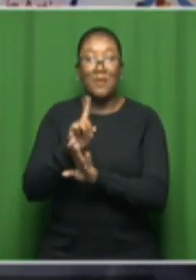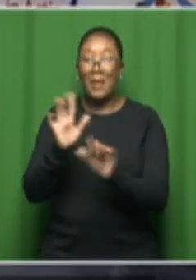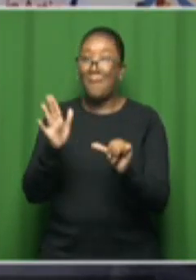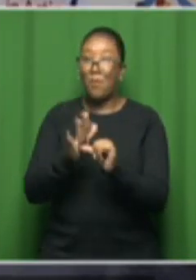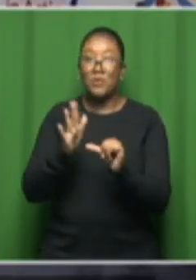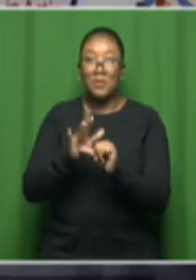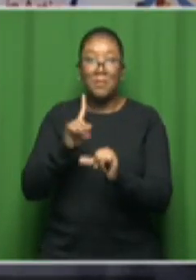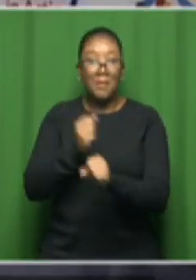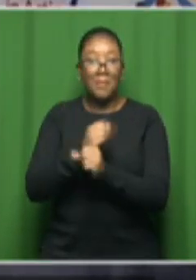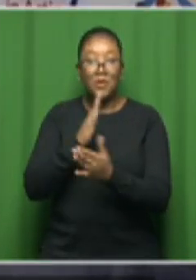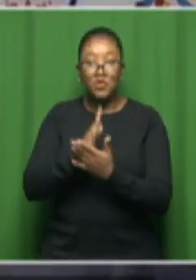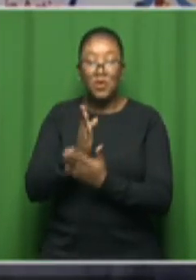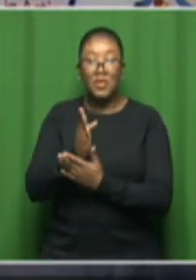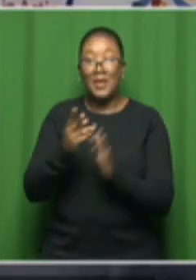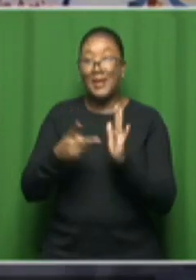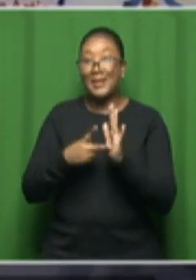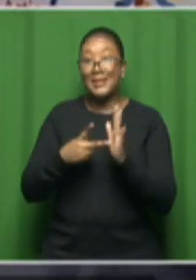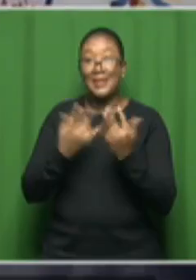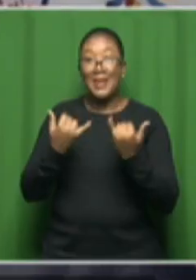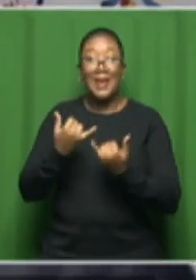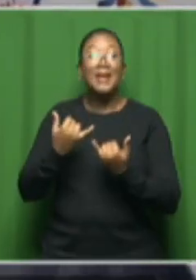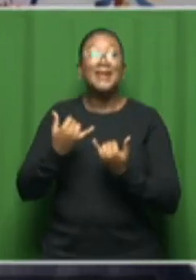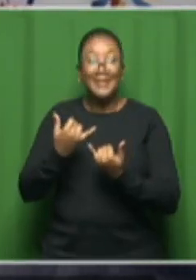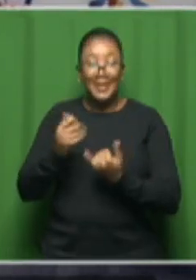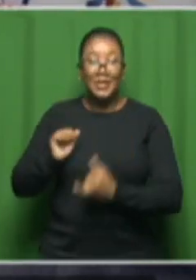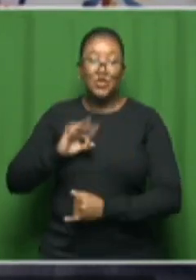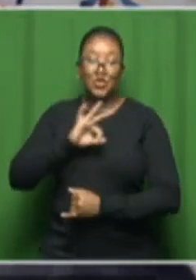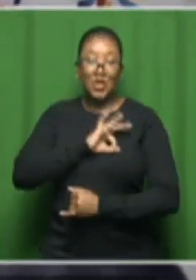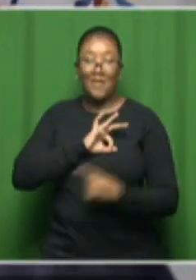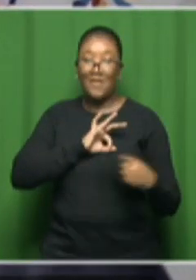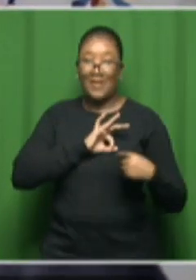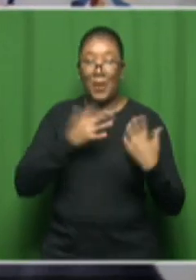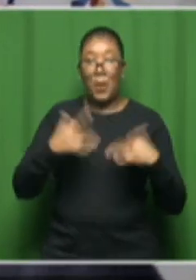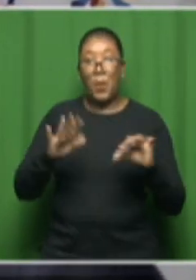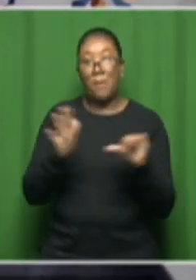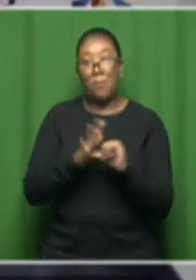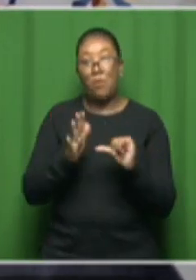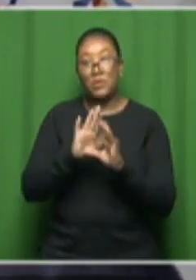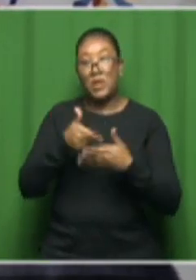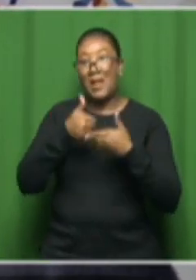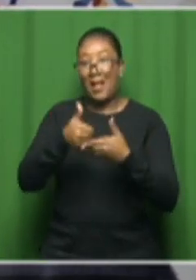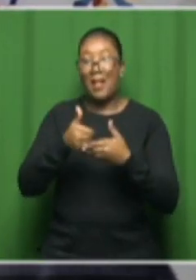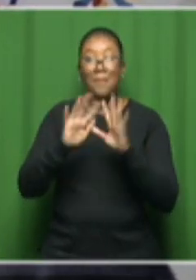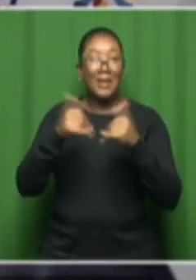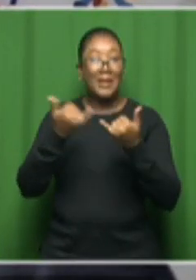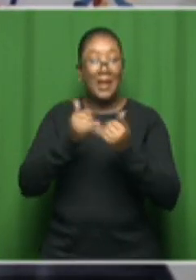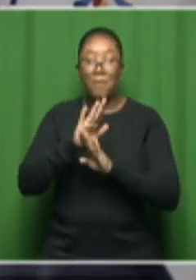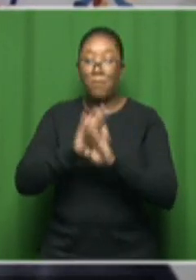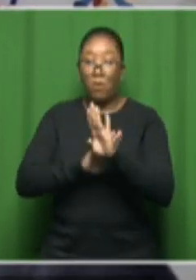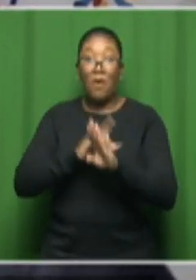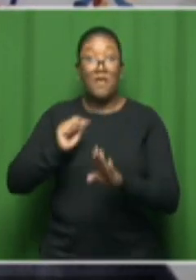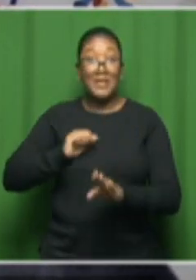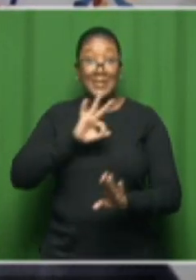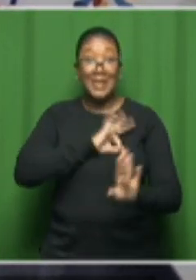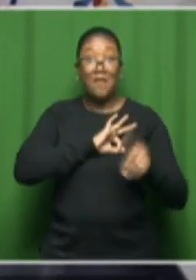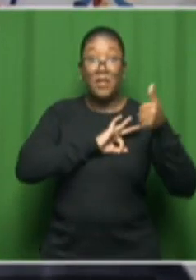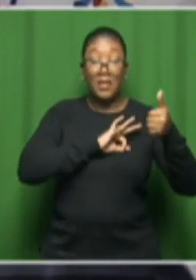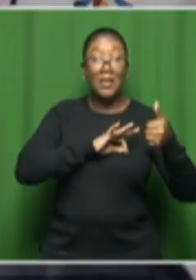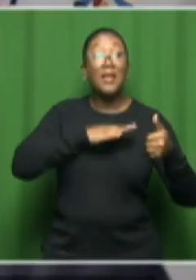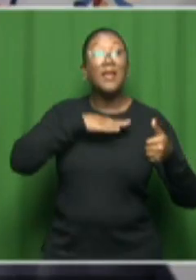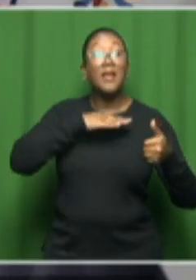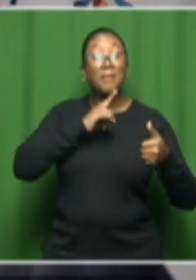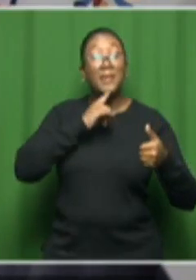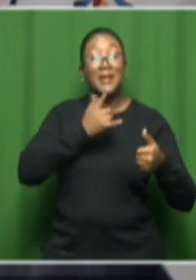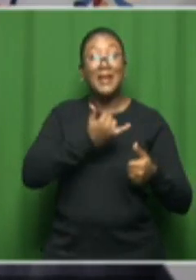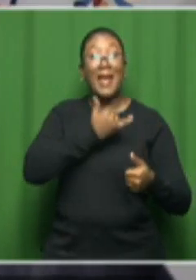that staff are at the heartbeat of your operations. You look after them, they will look after you. And